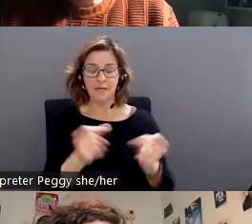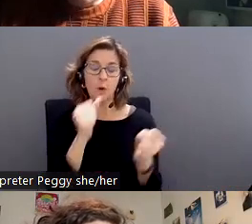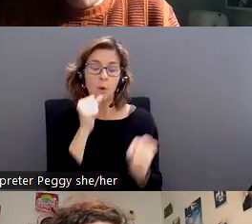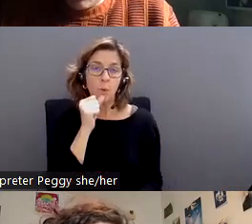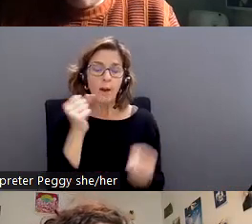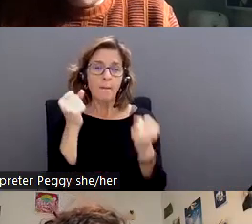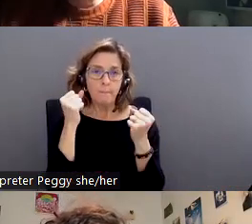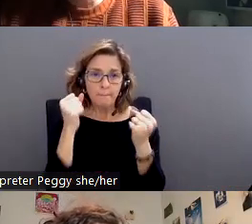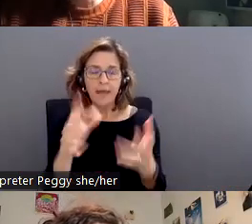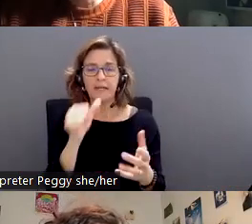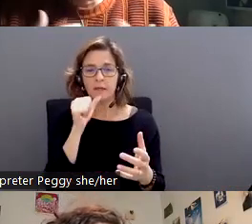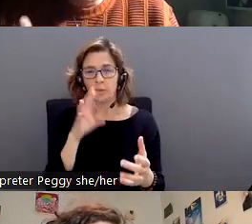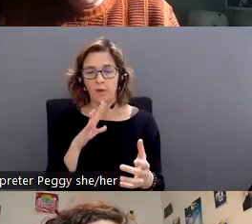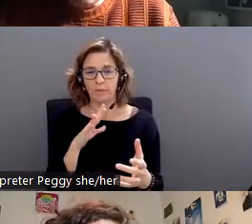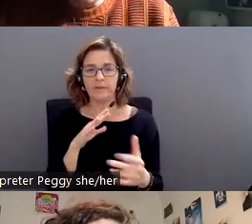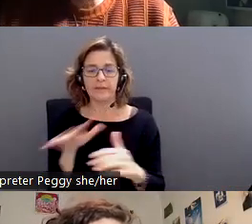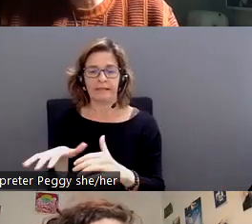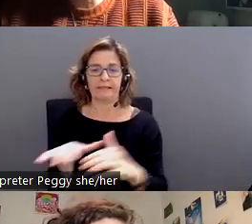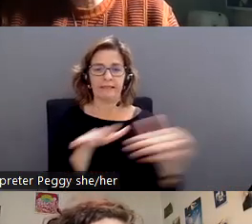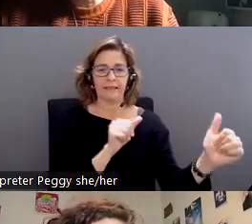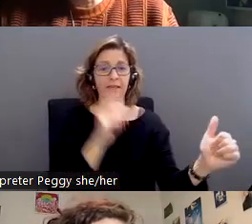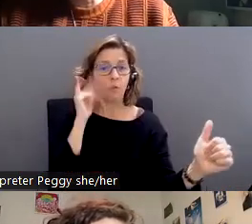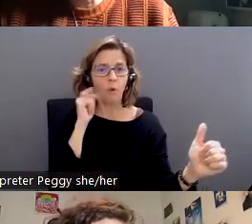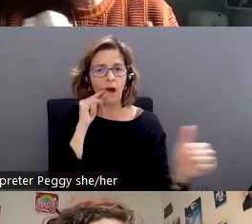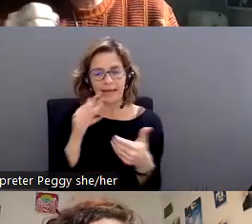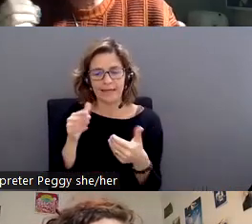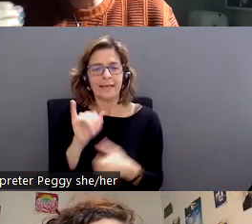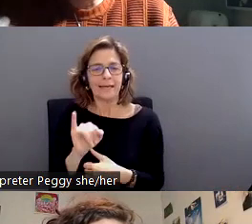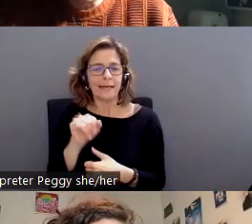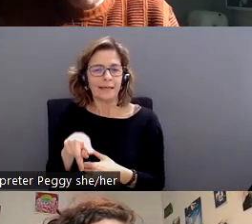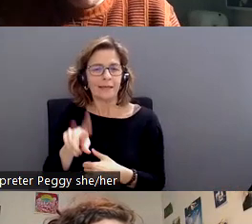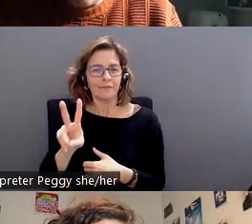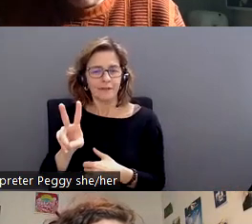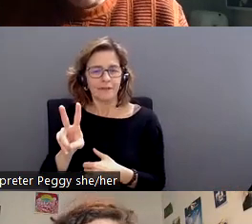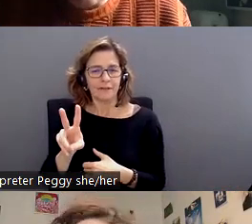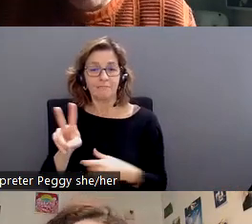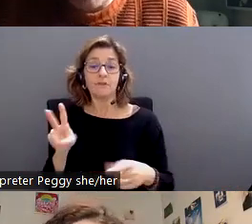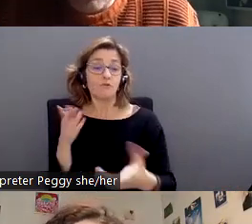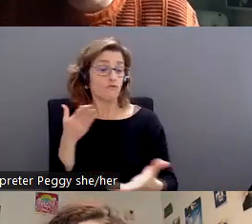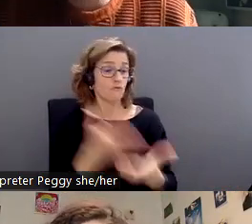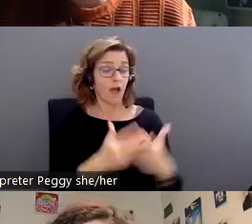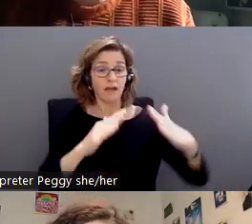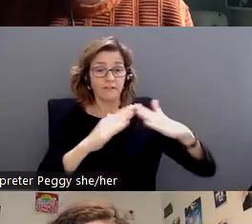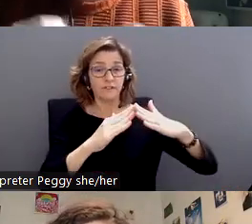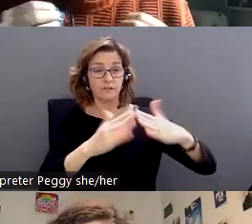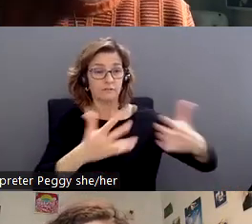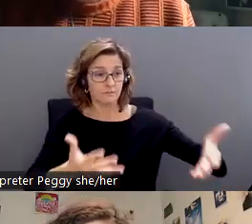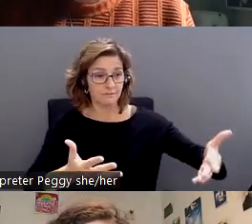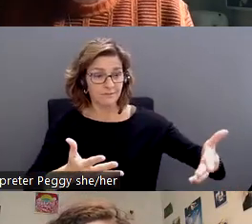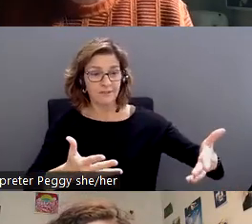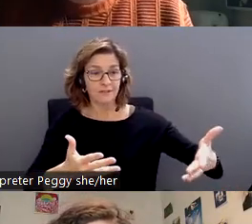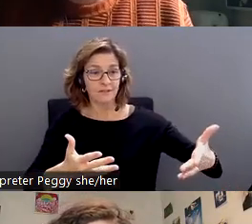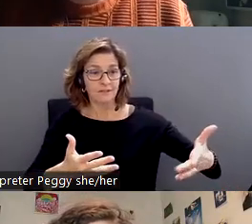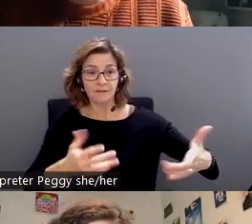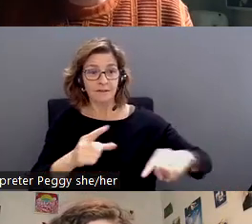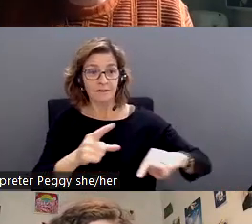fleeing intimate partner violence who are coming to shelters and not able to actually get